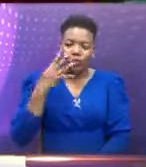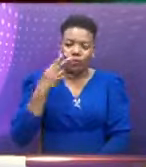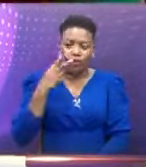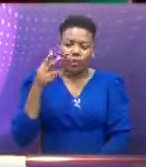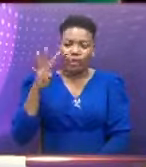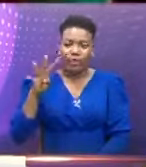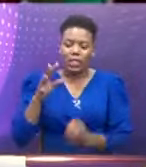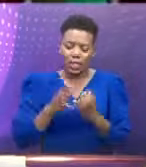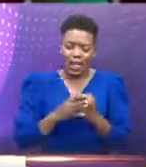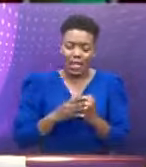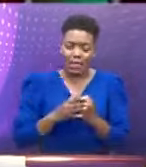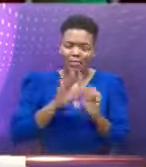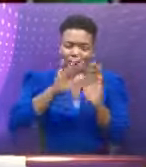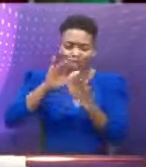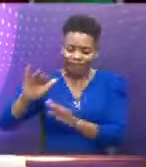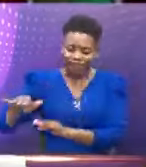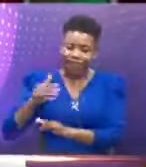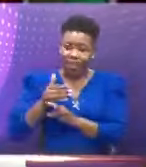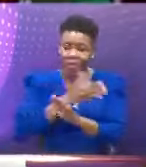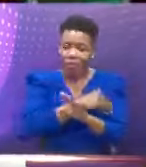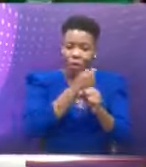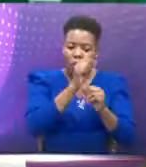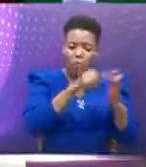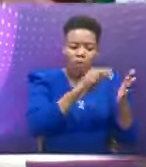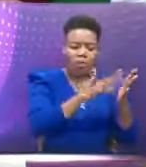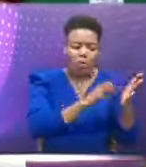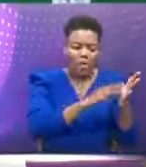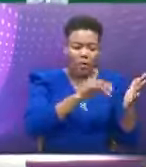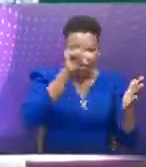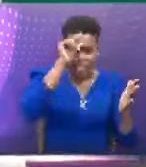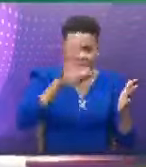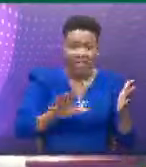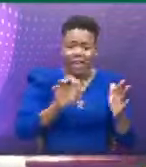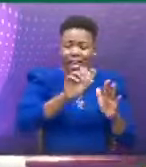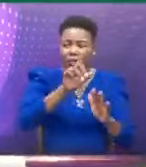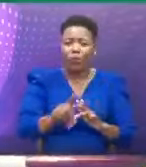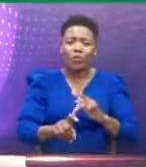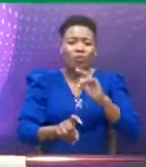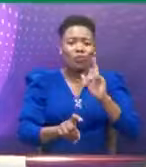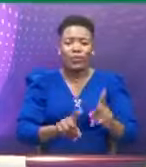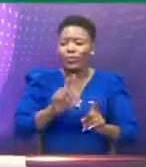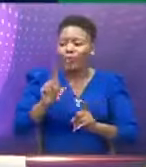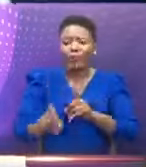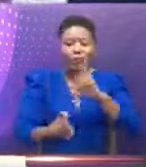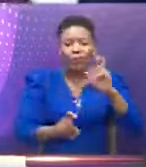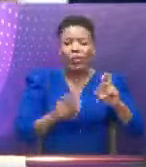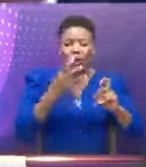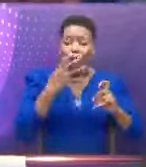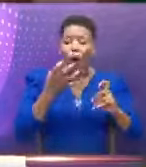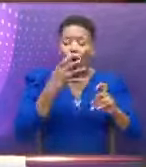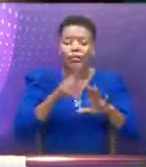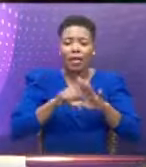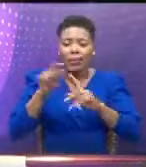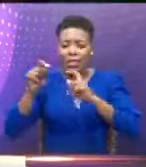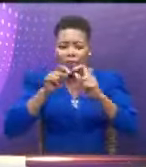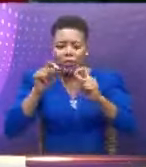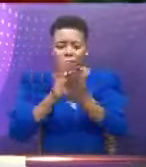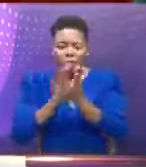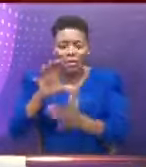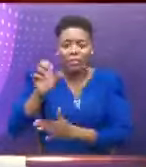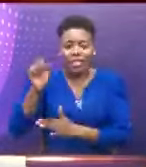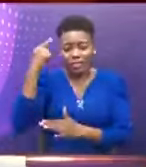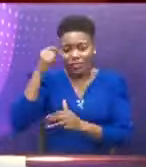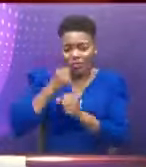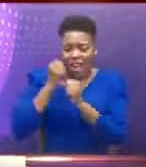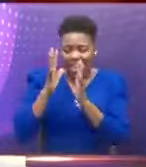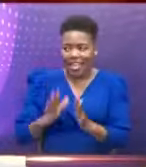2,361,332,249. Governor Machon Machakos Alfred Mutua bende ototi munerumbi bang thunge kod penjo. Kinde dayo dhoge ne lemo mar jaten migao mar